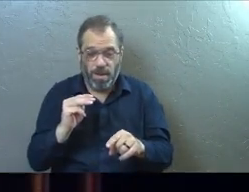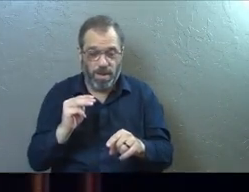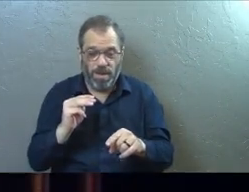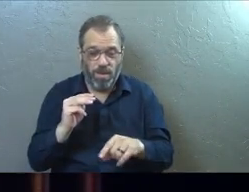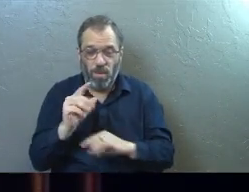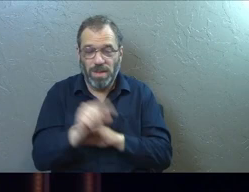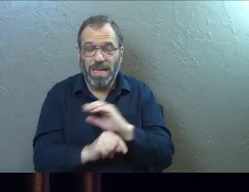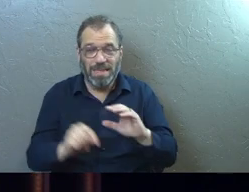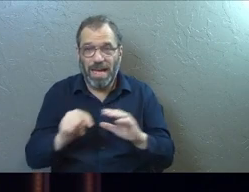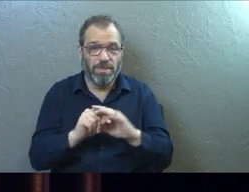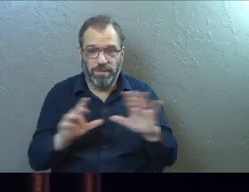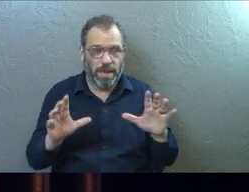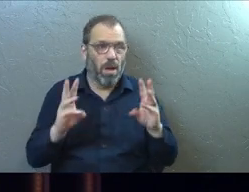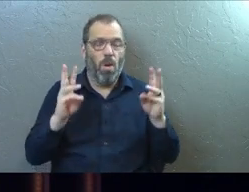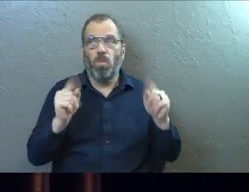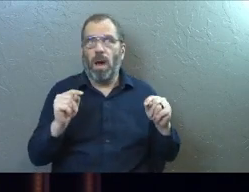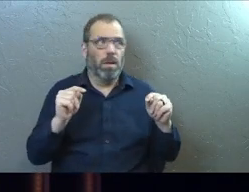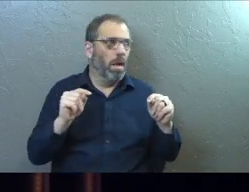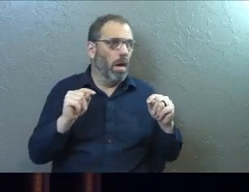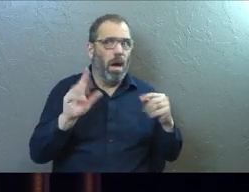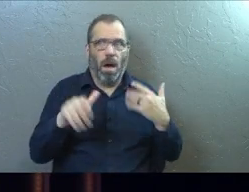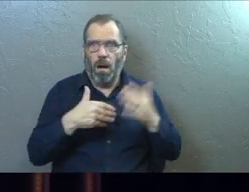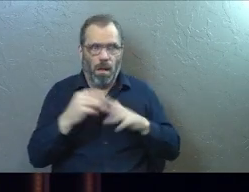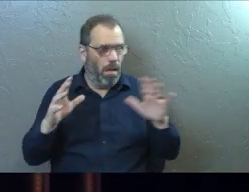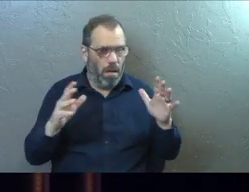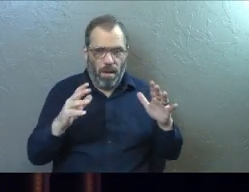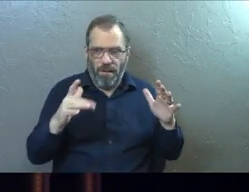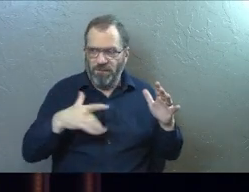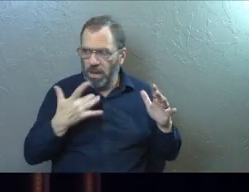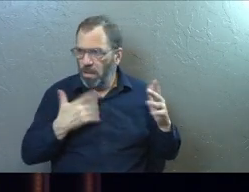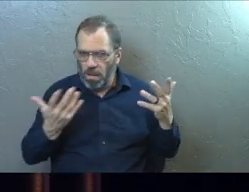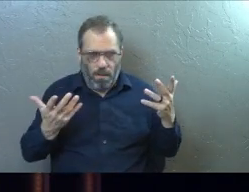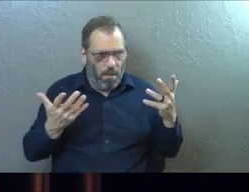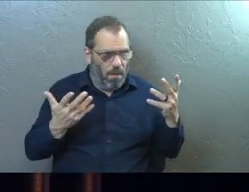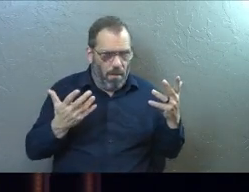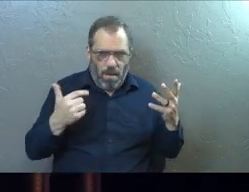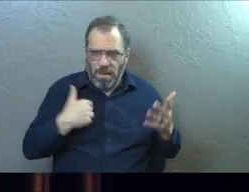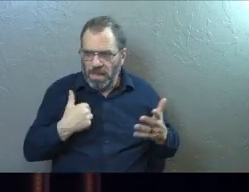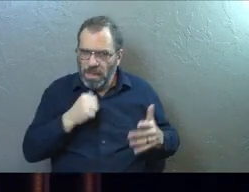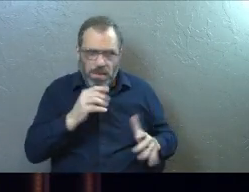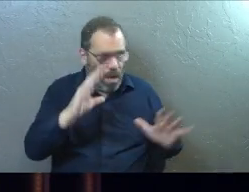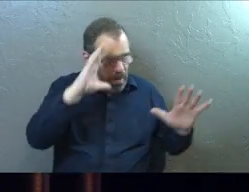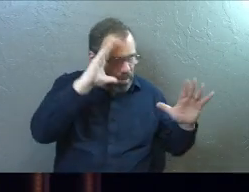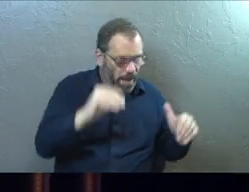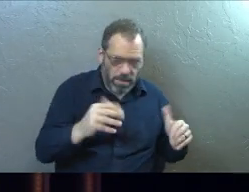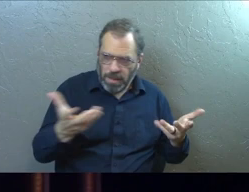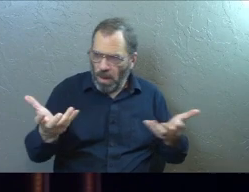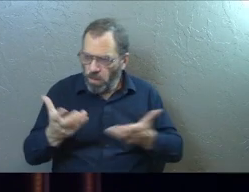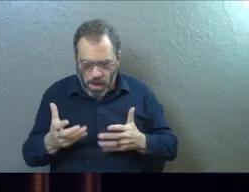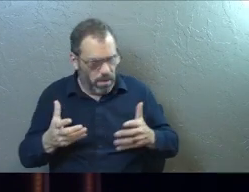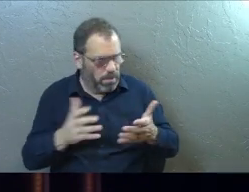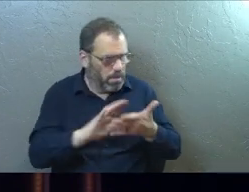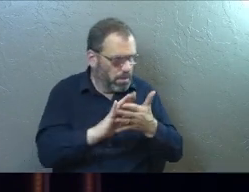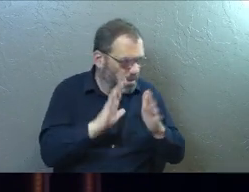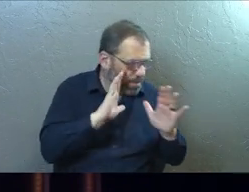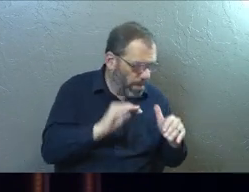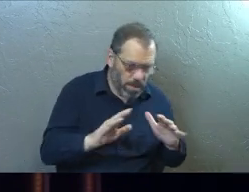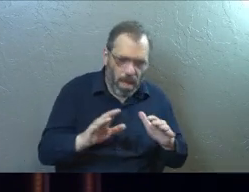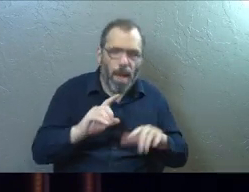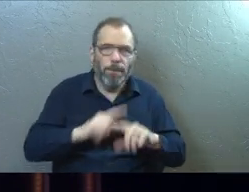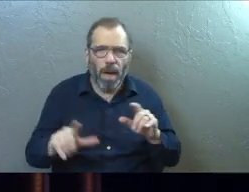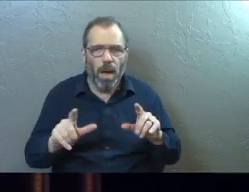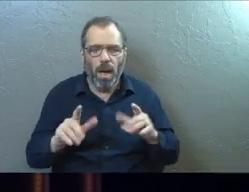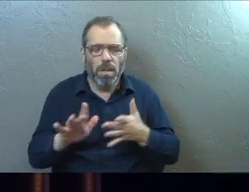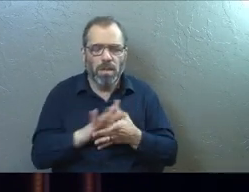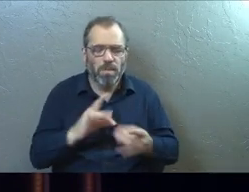had her moments, right? I'm sure there were tons of moments for her where she started to feel like, man, this is not what I wanted it to be. This isn't what I thought, but I think she's got